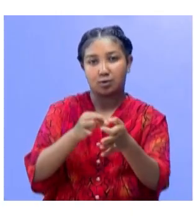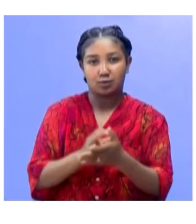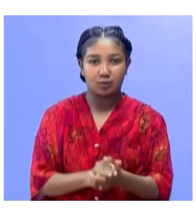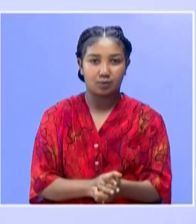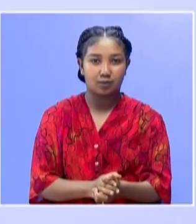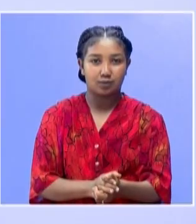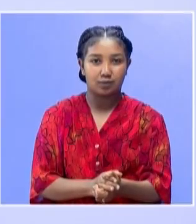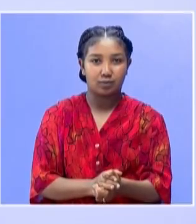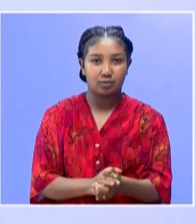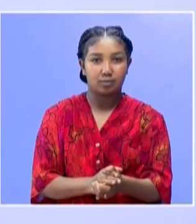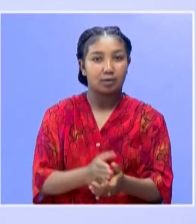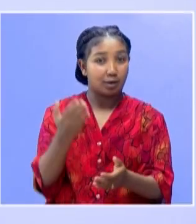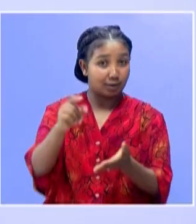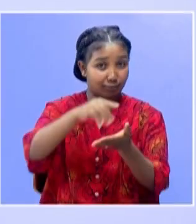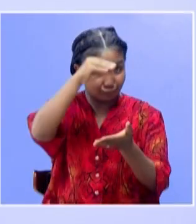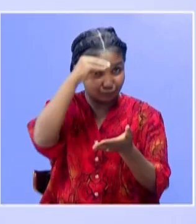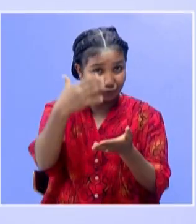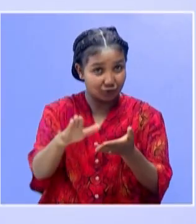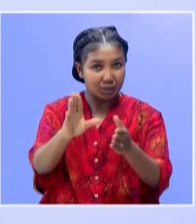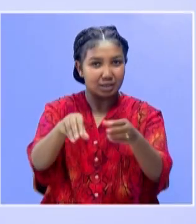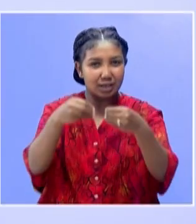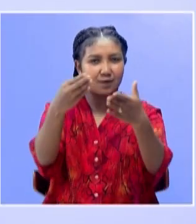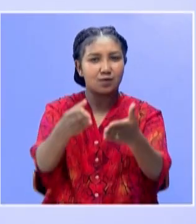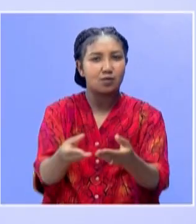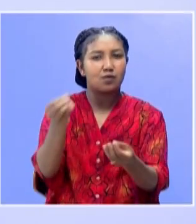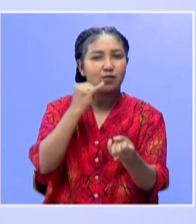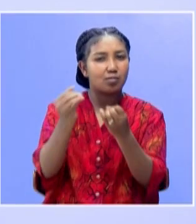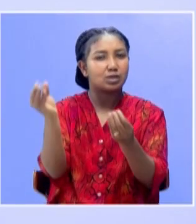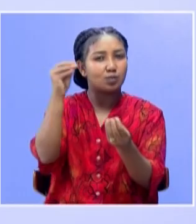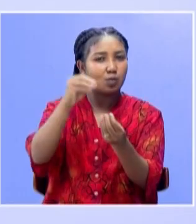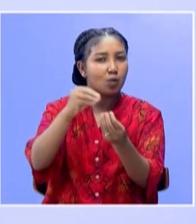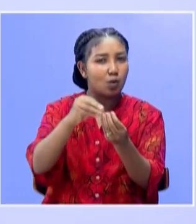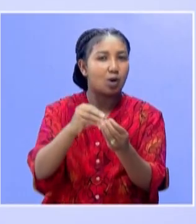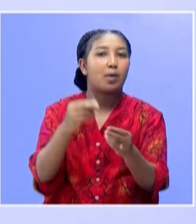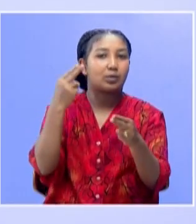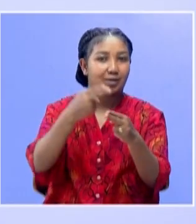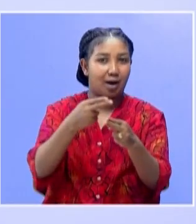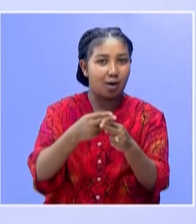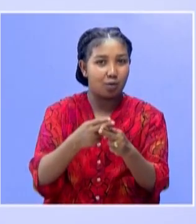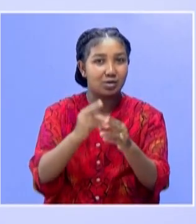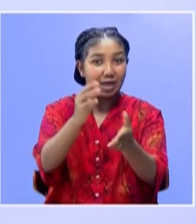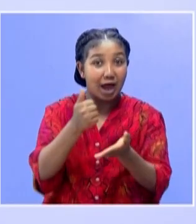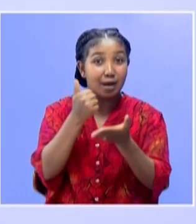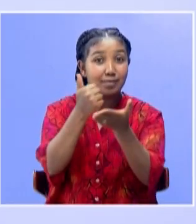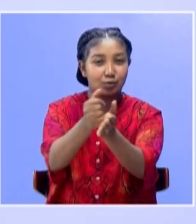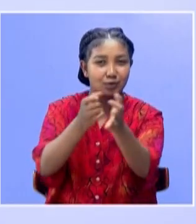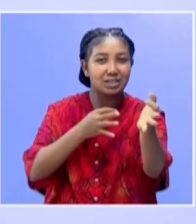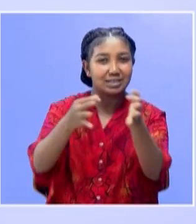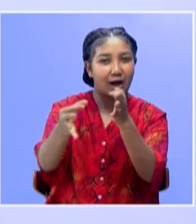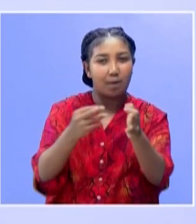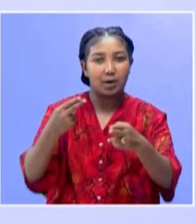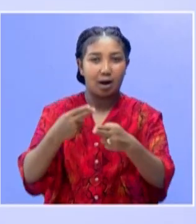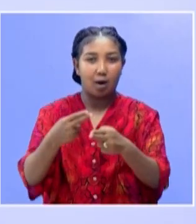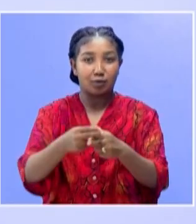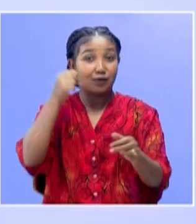Right? That's what we said last week. They give you more information about a noun. They can help you to describe a noun.